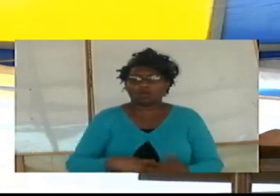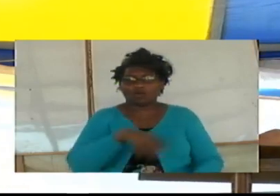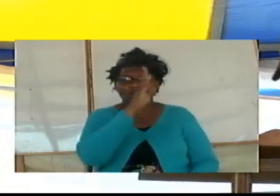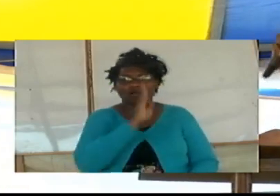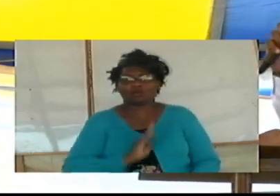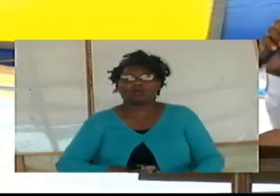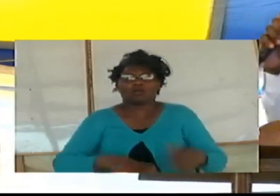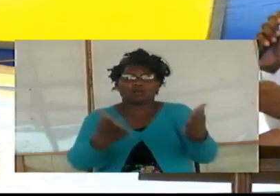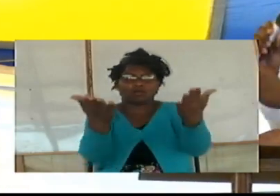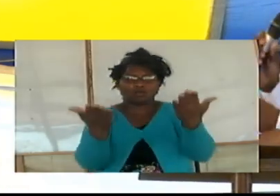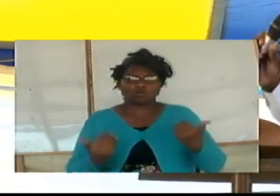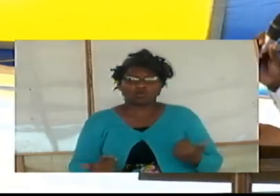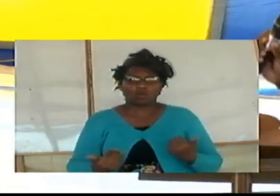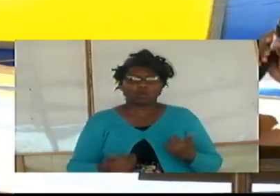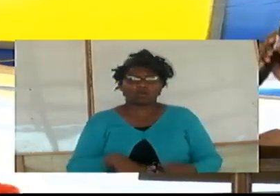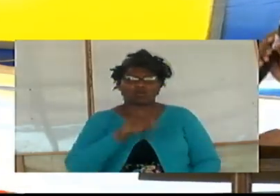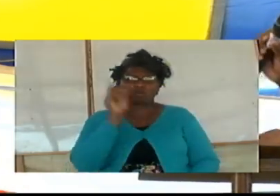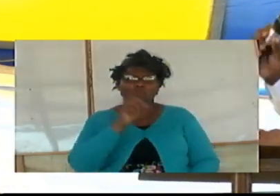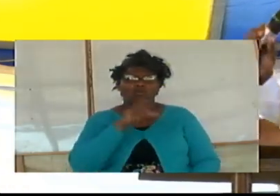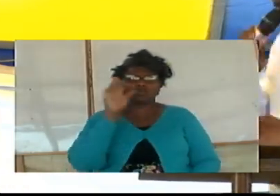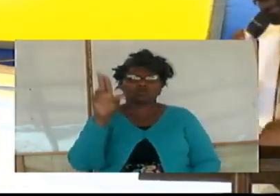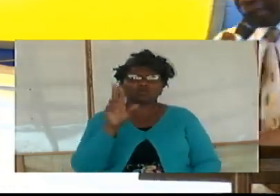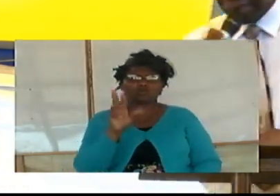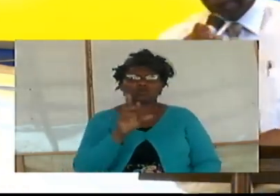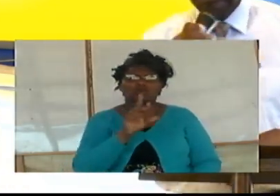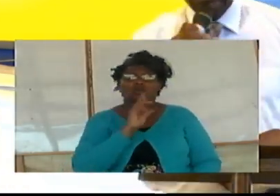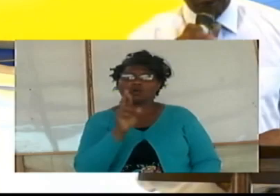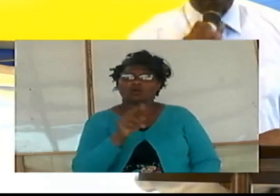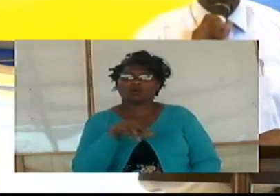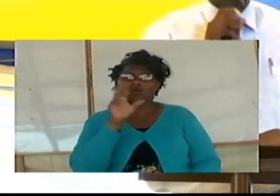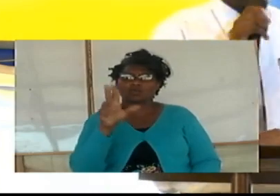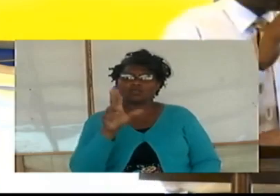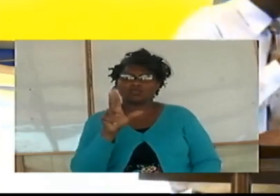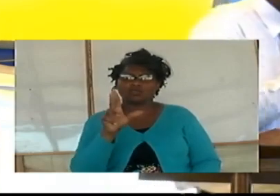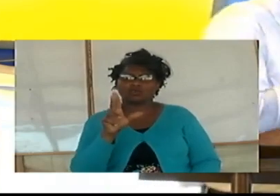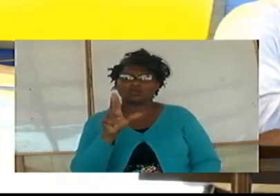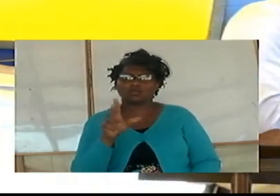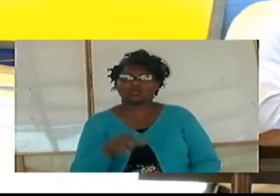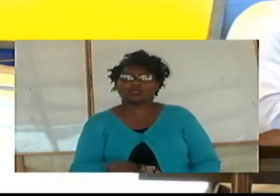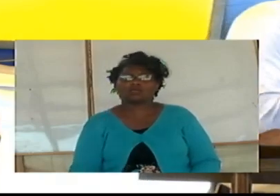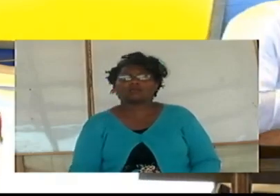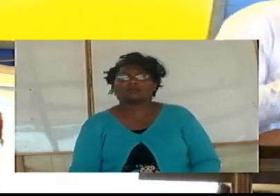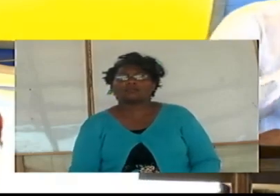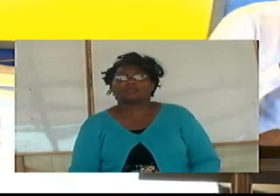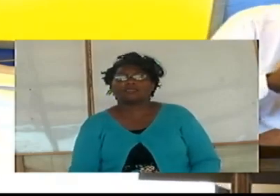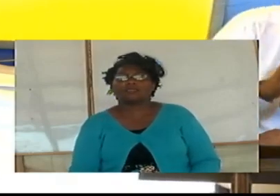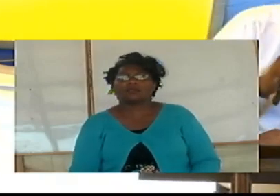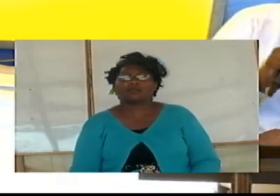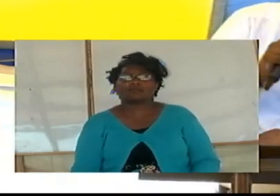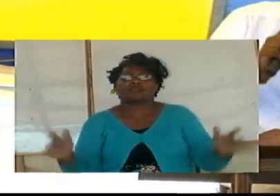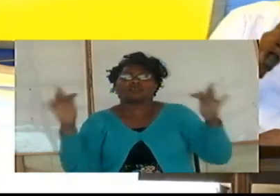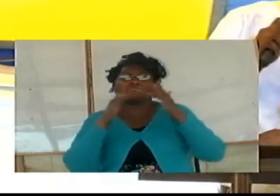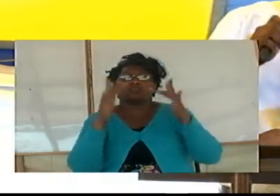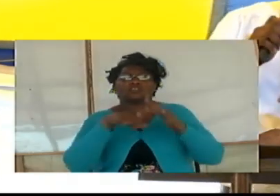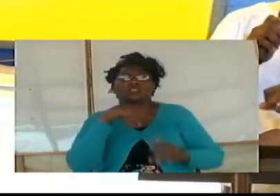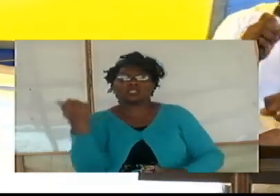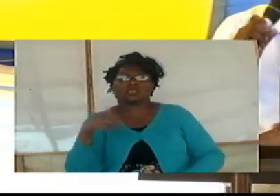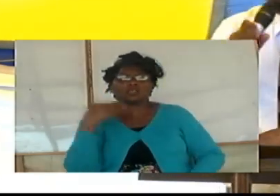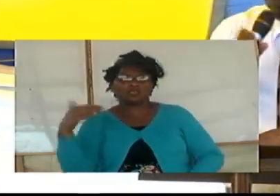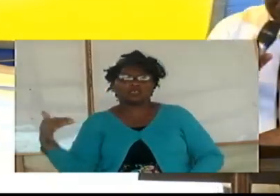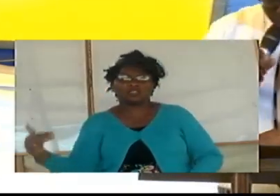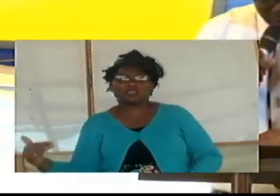says? We're two or three. And we're more than three. Touching anything concerning